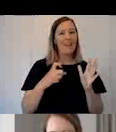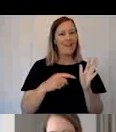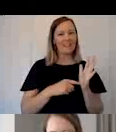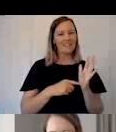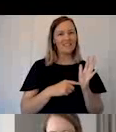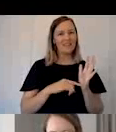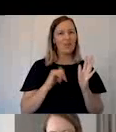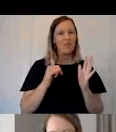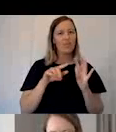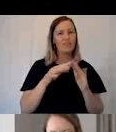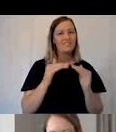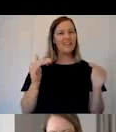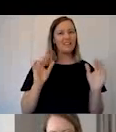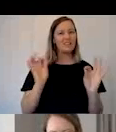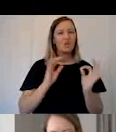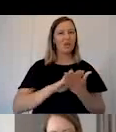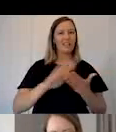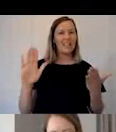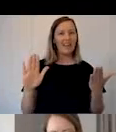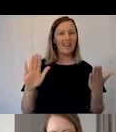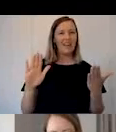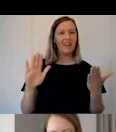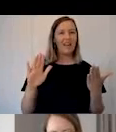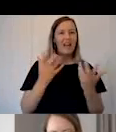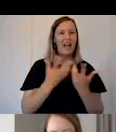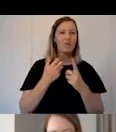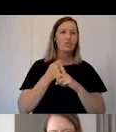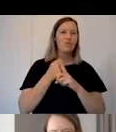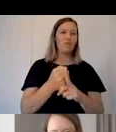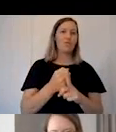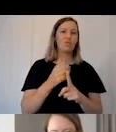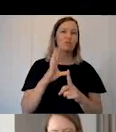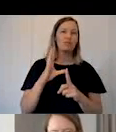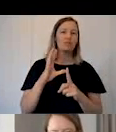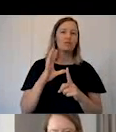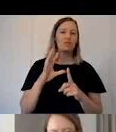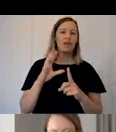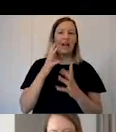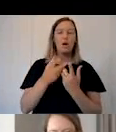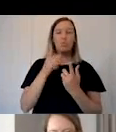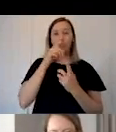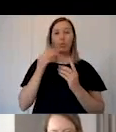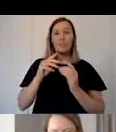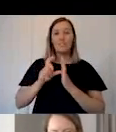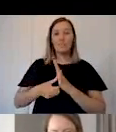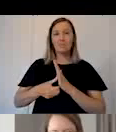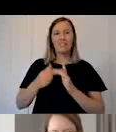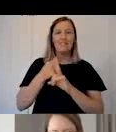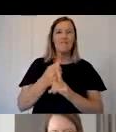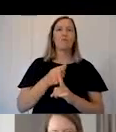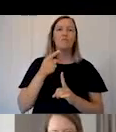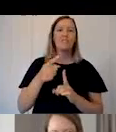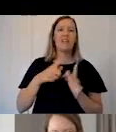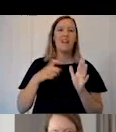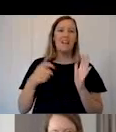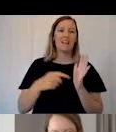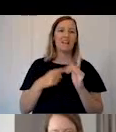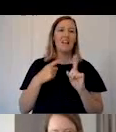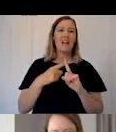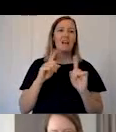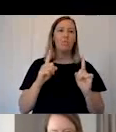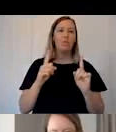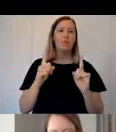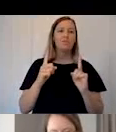standard how it is to be enforced by people with disabilities and what stage it is to be enforced